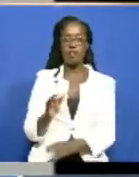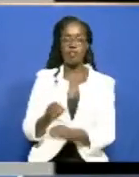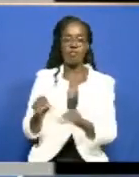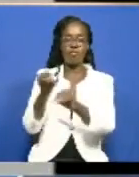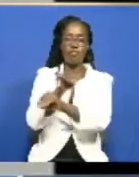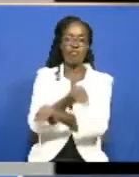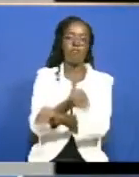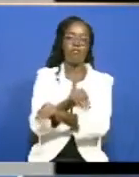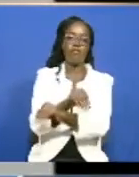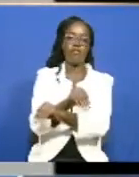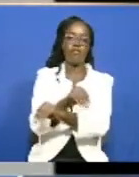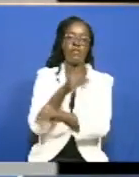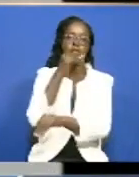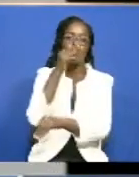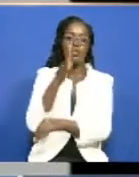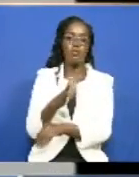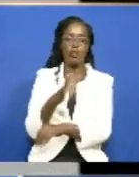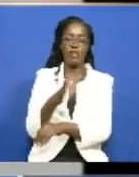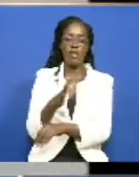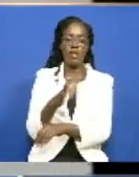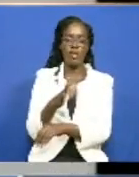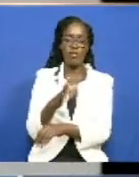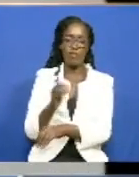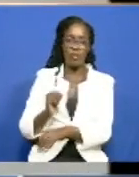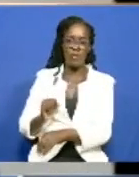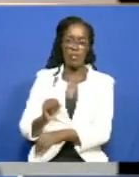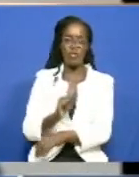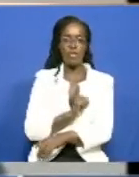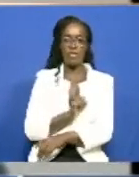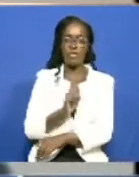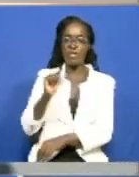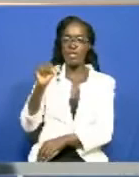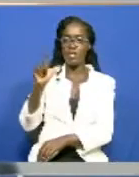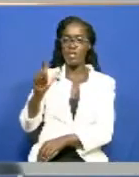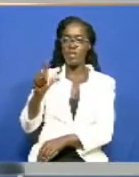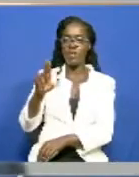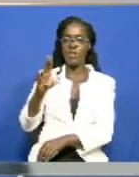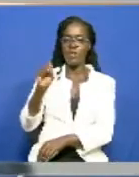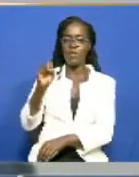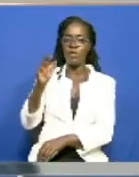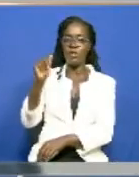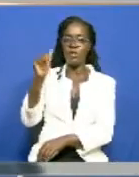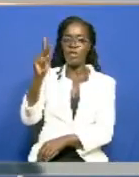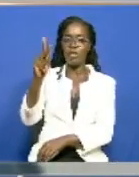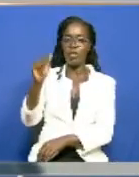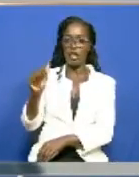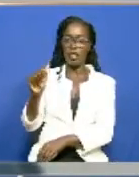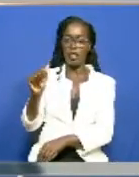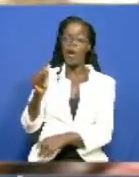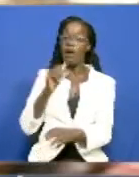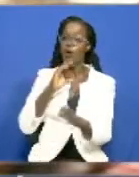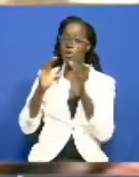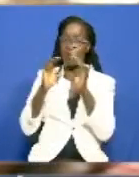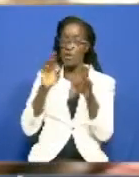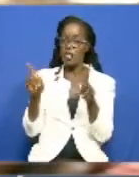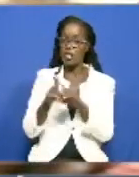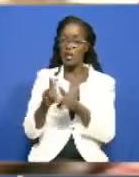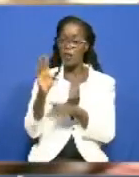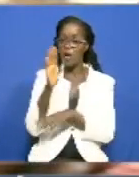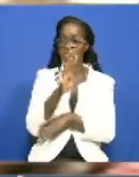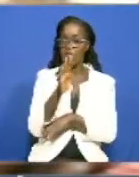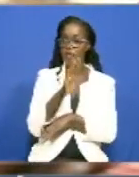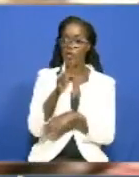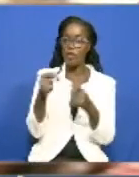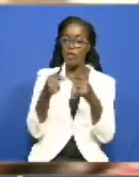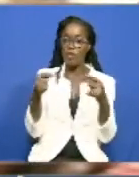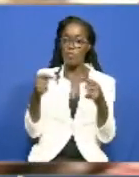him, with the Speaker of the National Speaker of the Senate Ken Lusaka set to communicate to the House on the same this afternoon. The